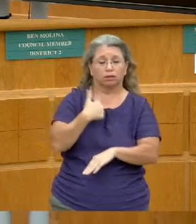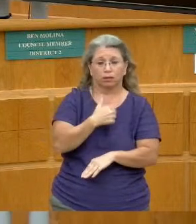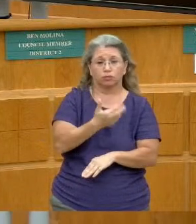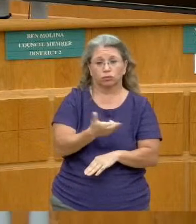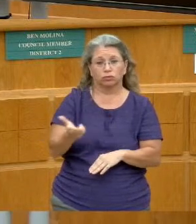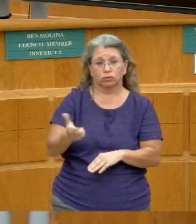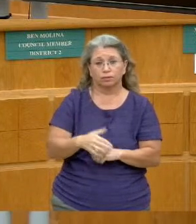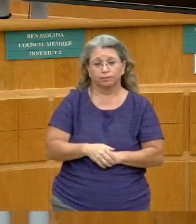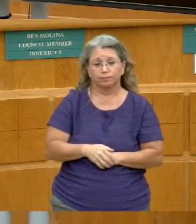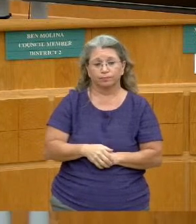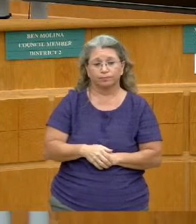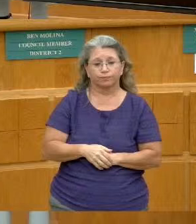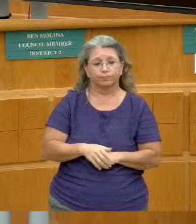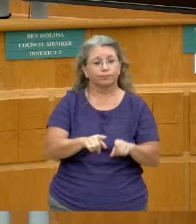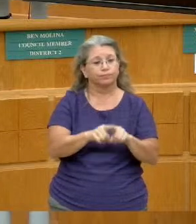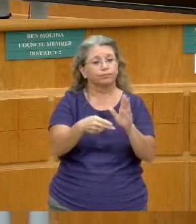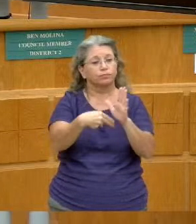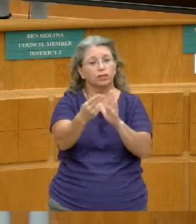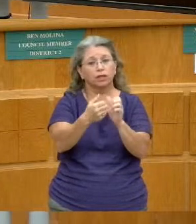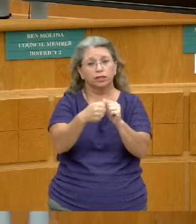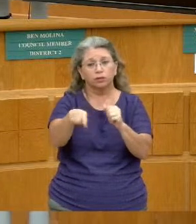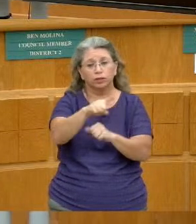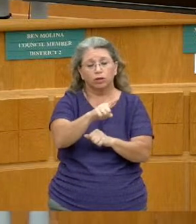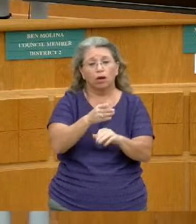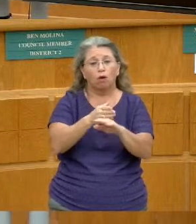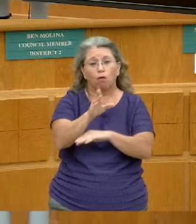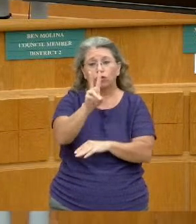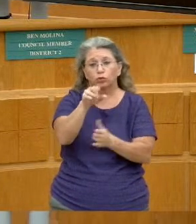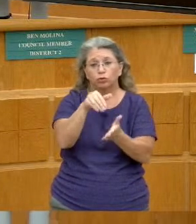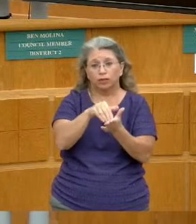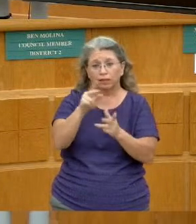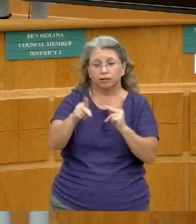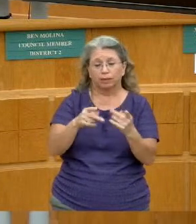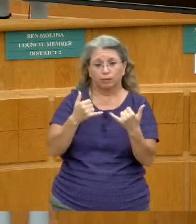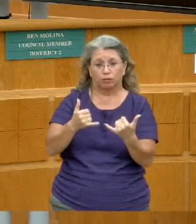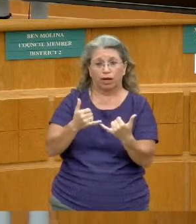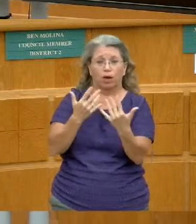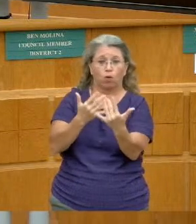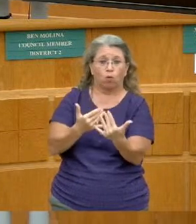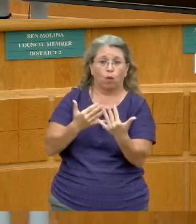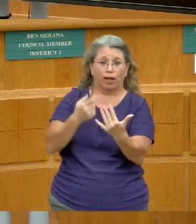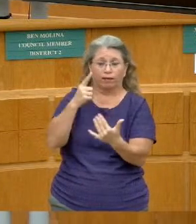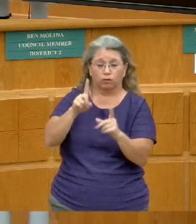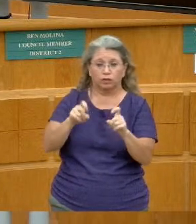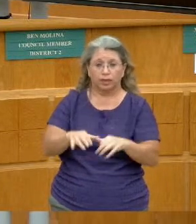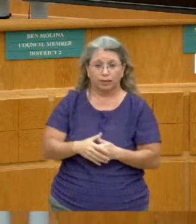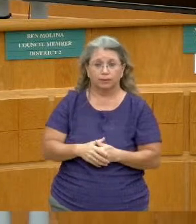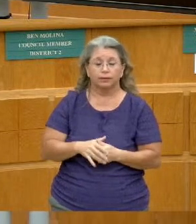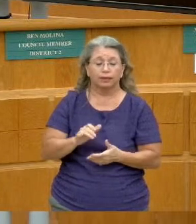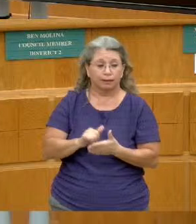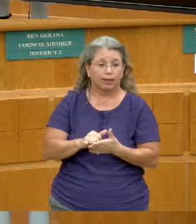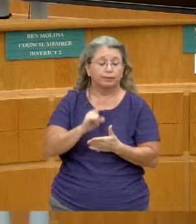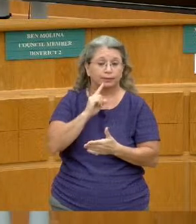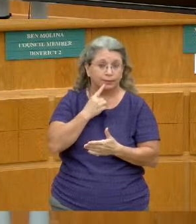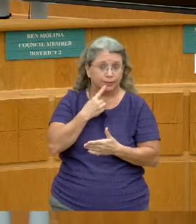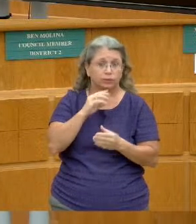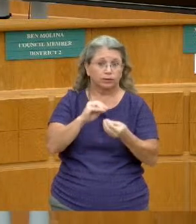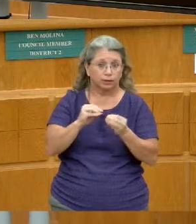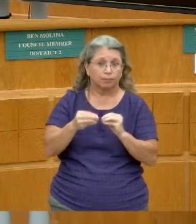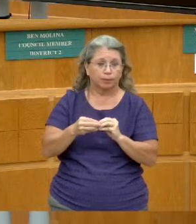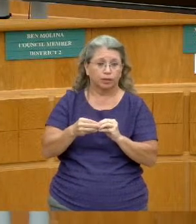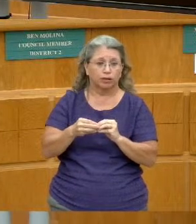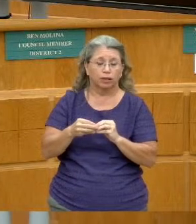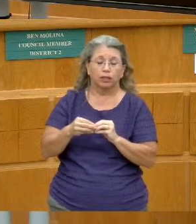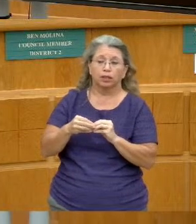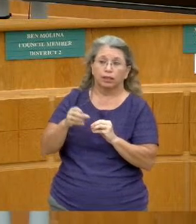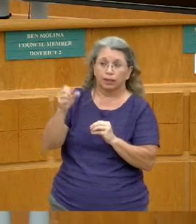honest with you. There are over 2,000 people waiting to be tested, and that is a significant number. And although I'm waiting for